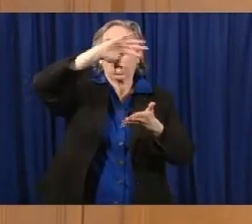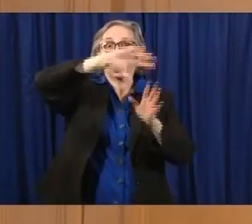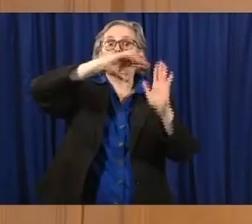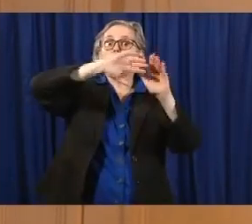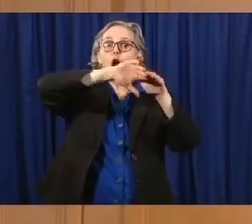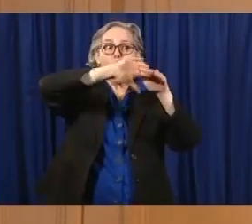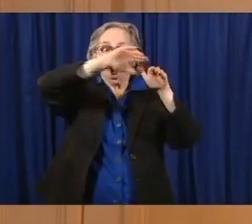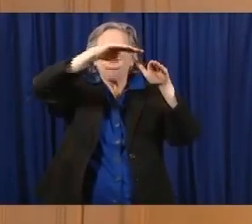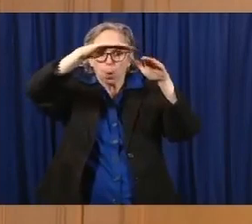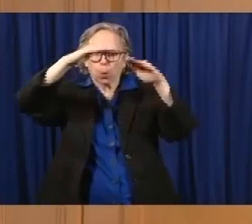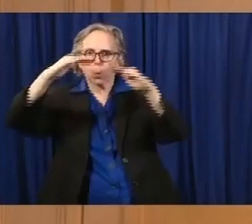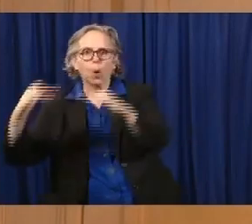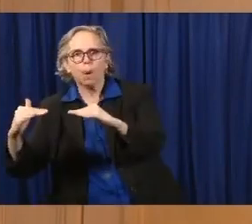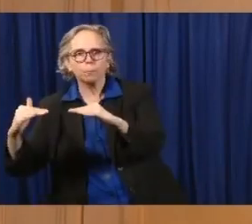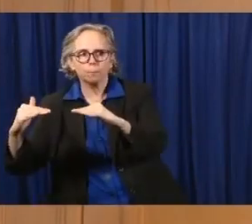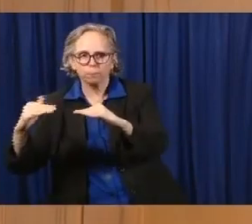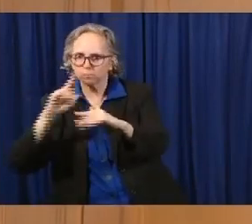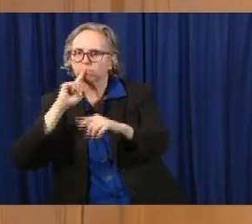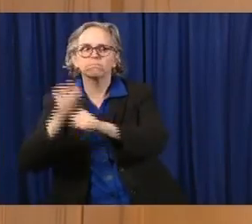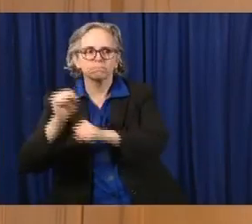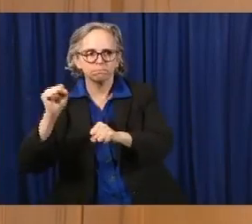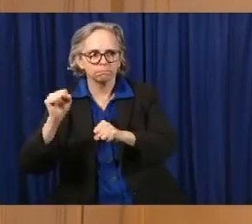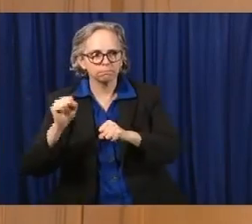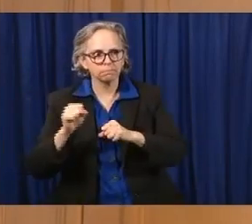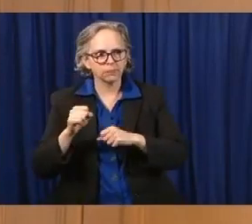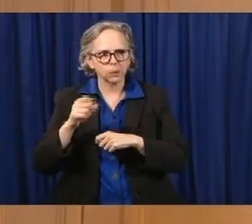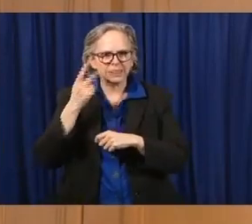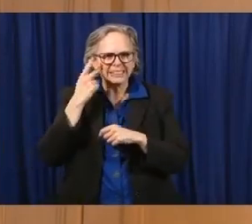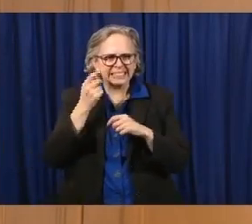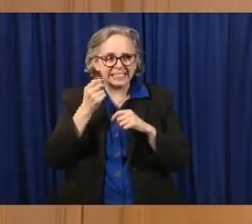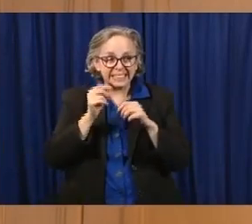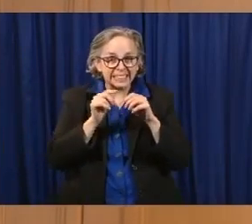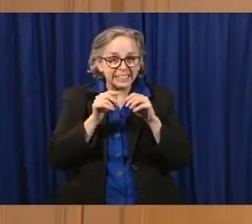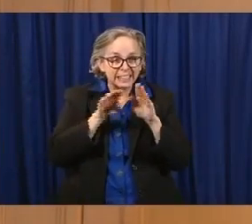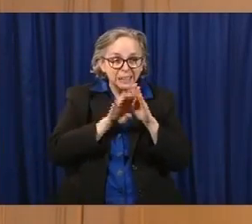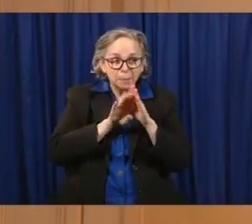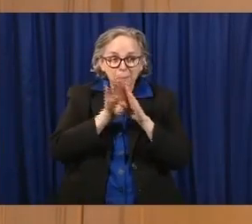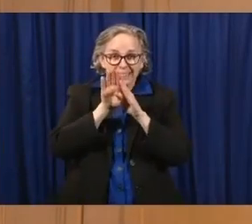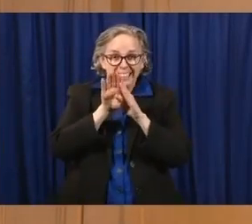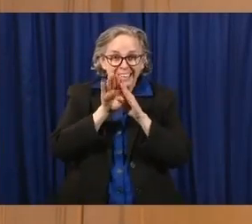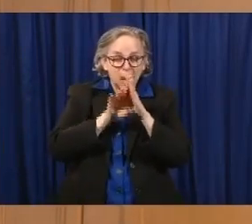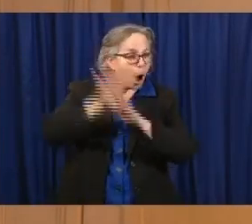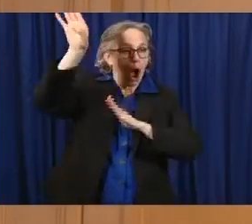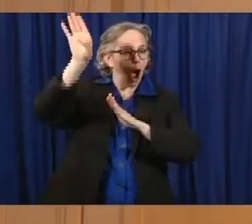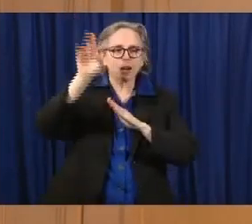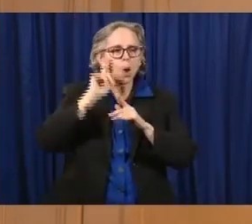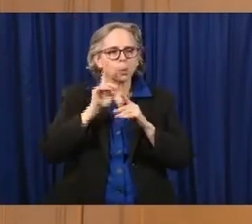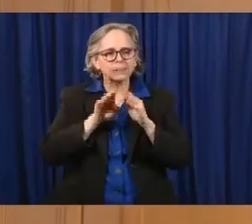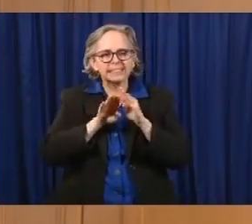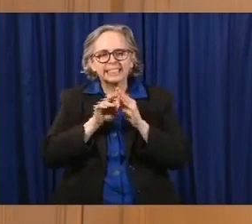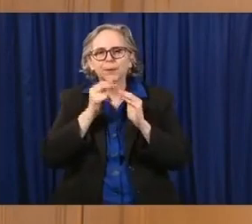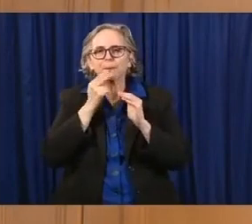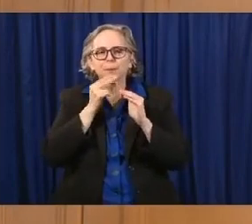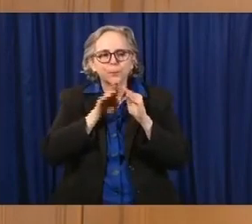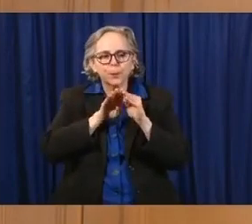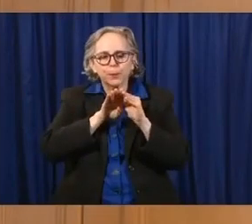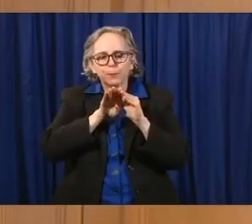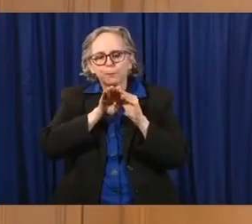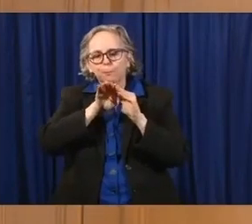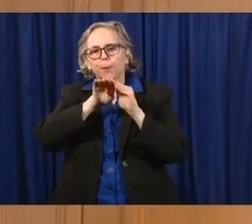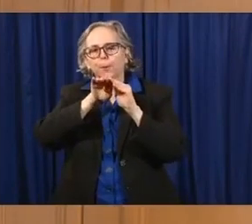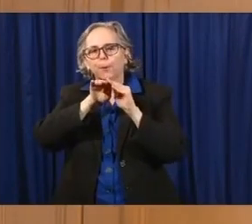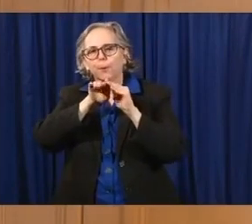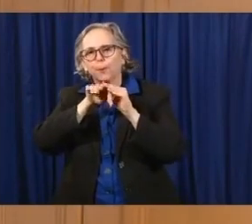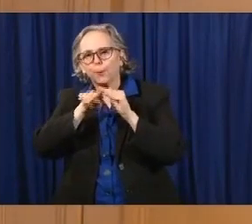an imperceptible peak, meaning we picture a peak being a point, and what we're seeing in our numbers of actual cases,